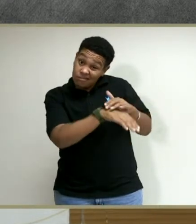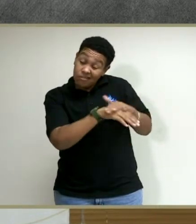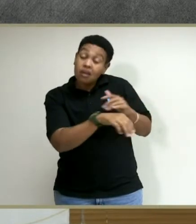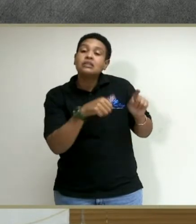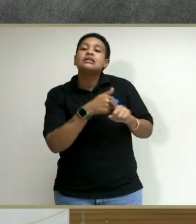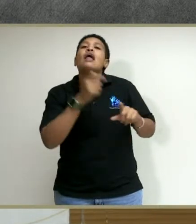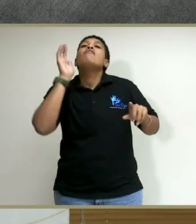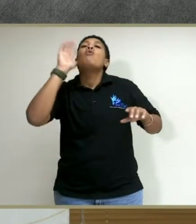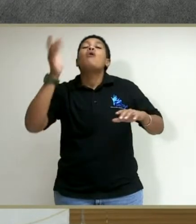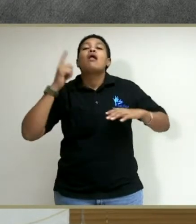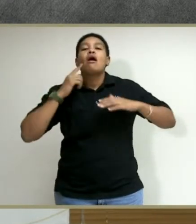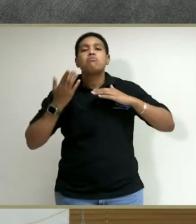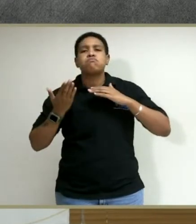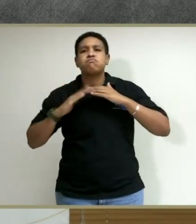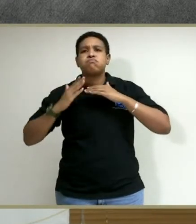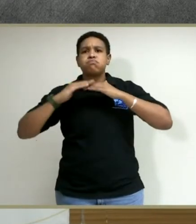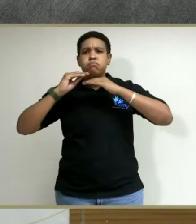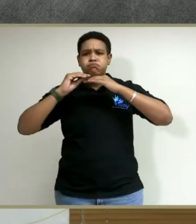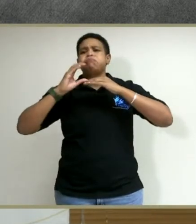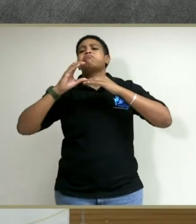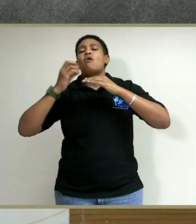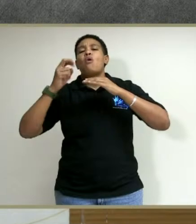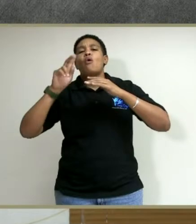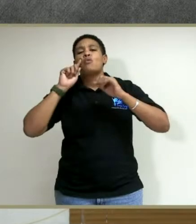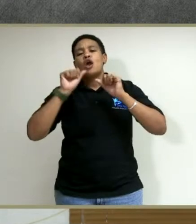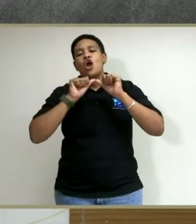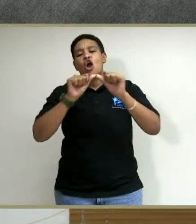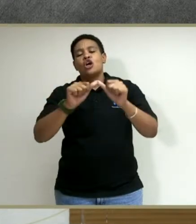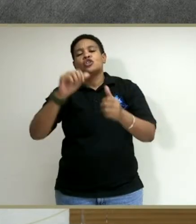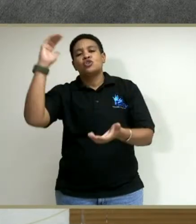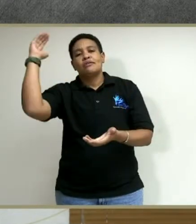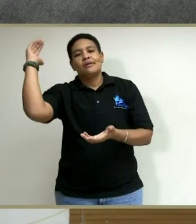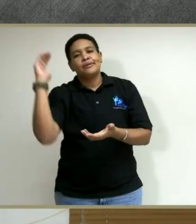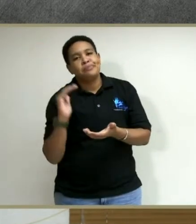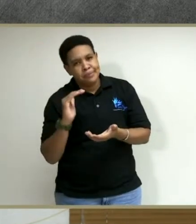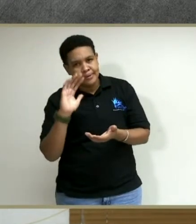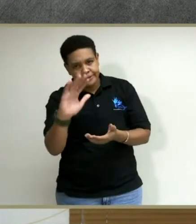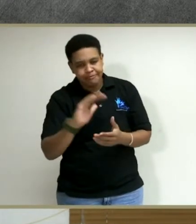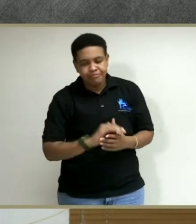to be increasing or are going to be continuing on a downward trend.